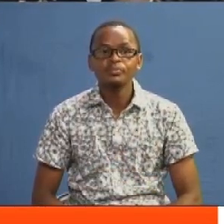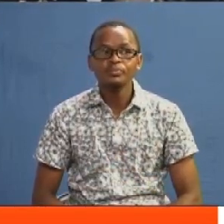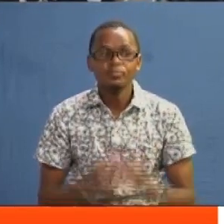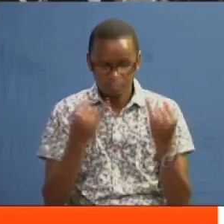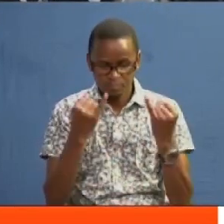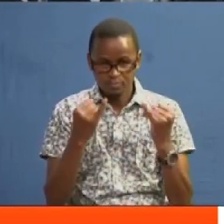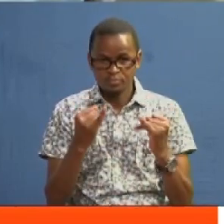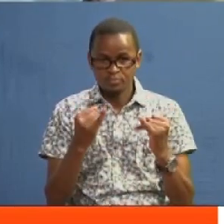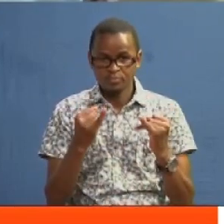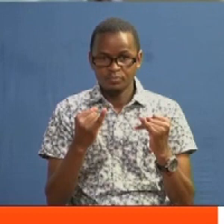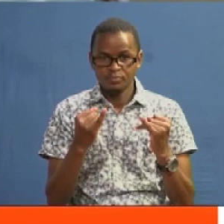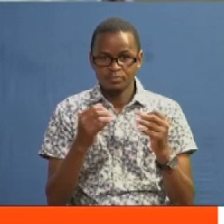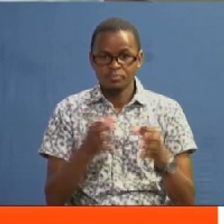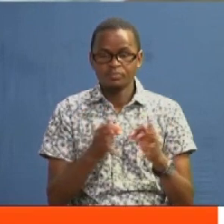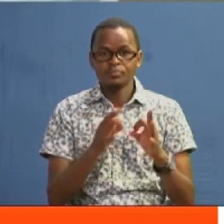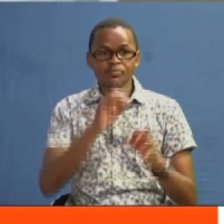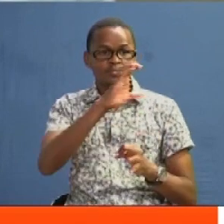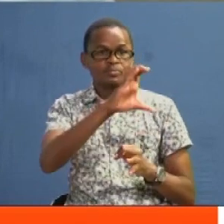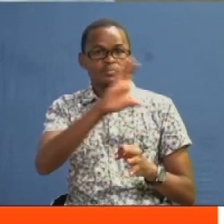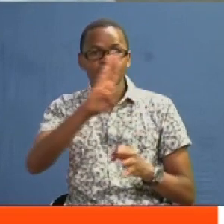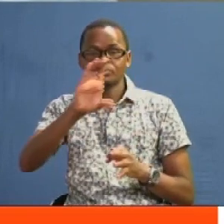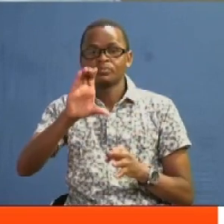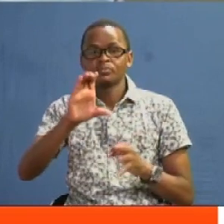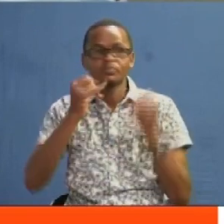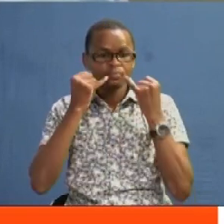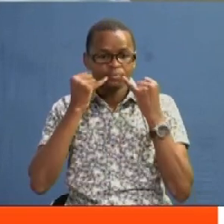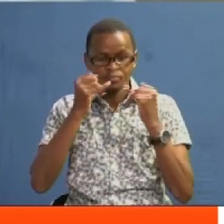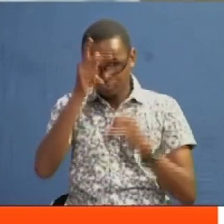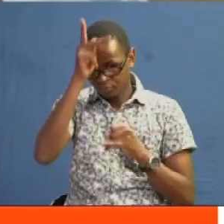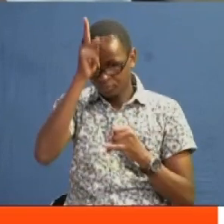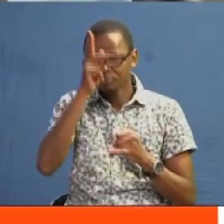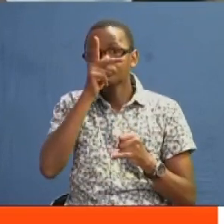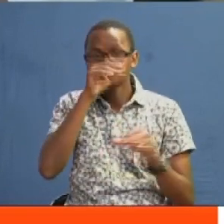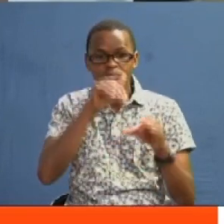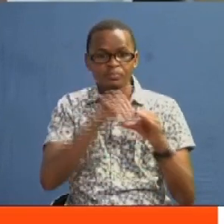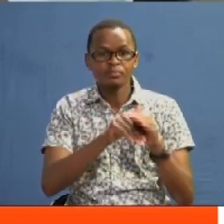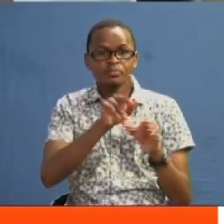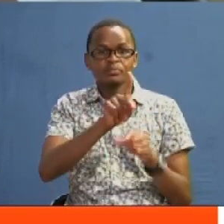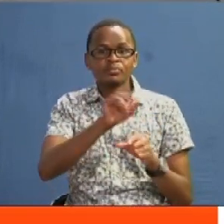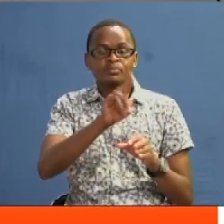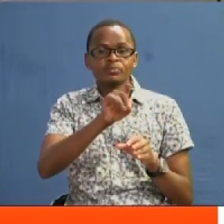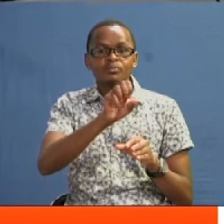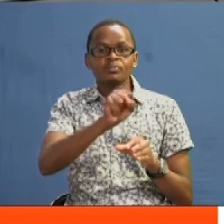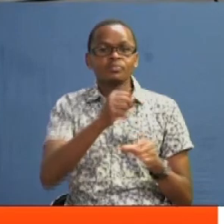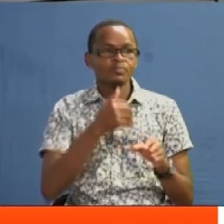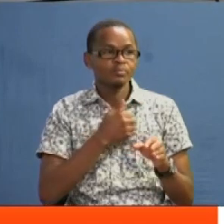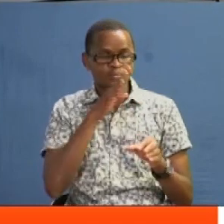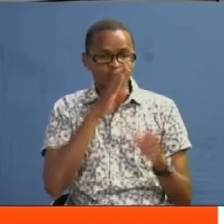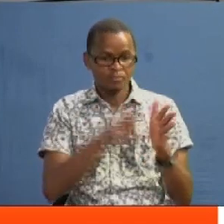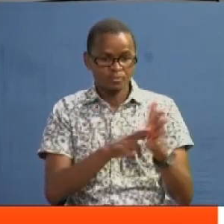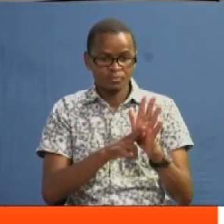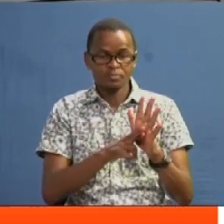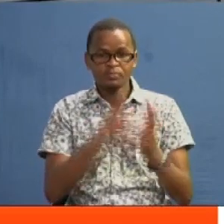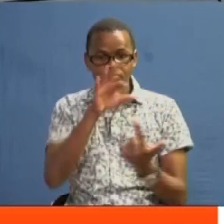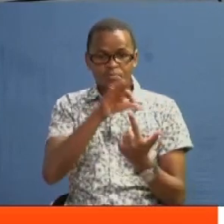Now, the notable feature of CBC is that it heavily involves parents in their kids' education. Parents have been required to carry out